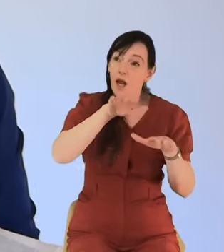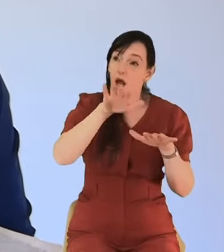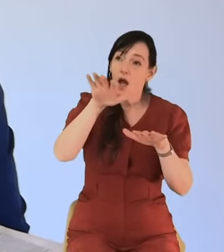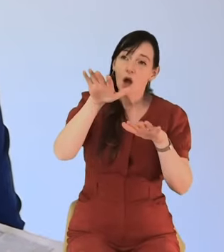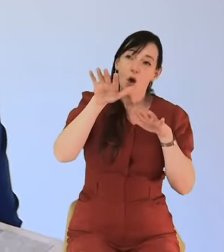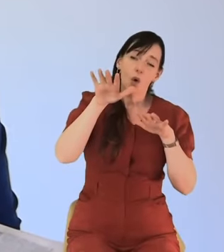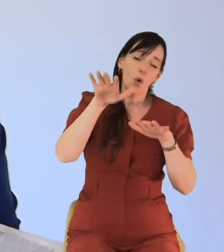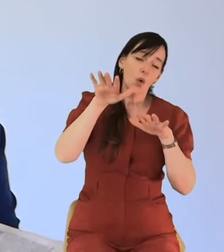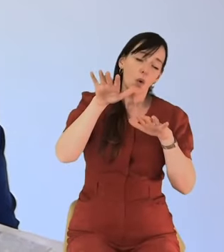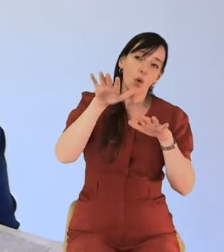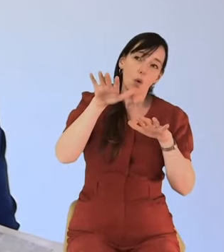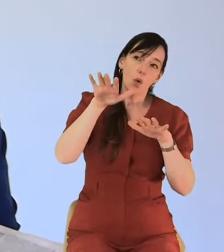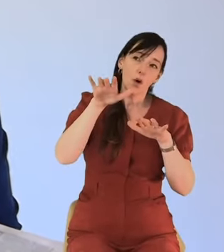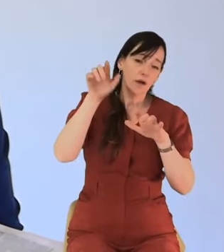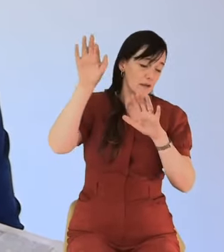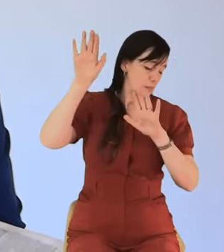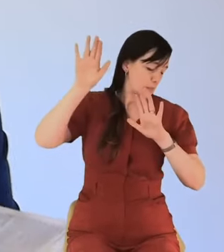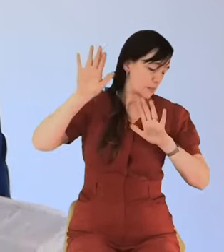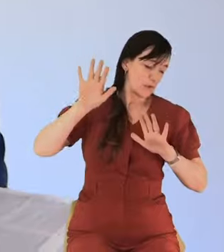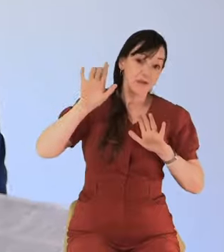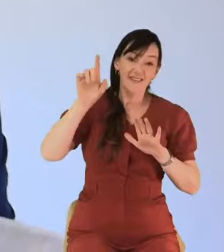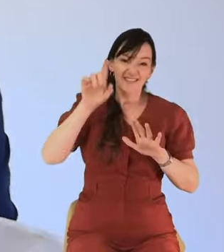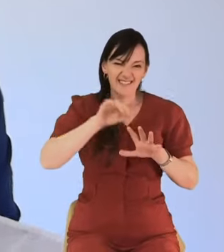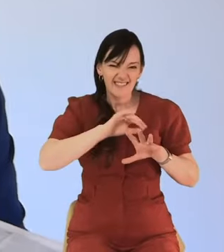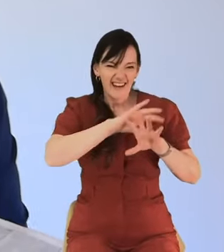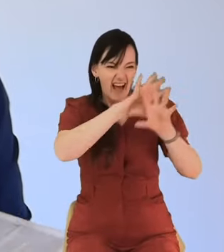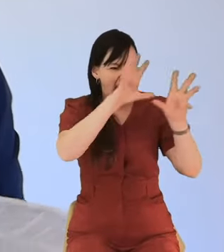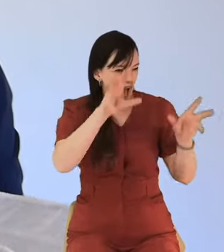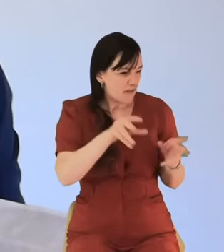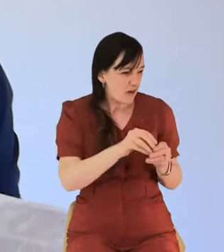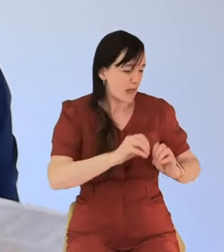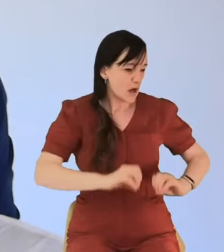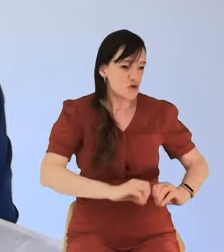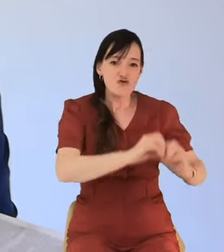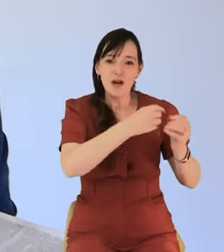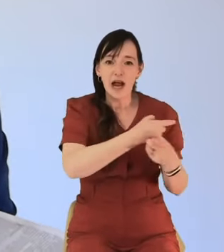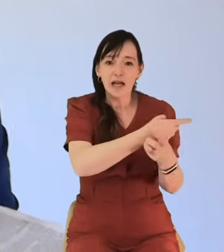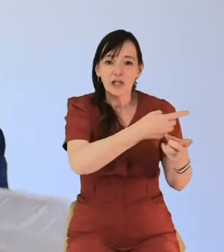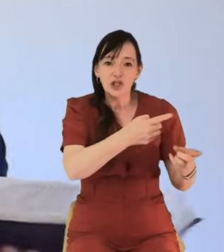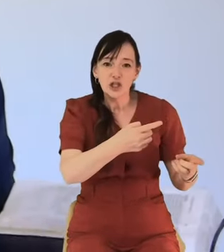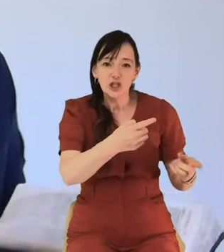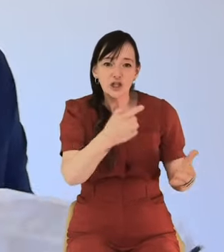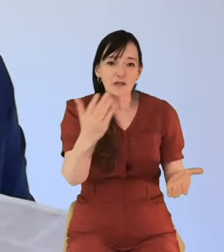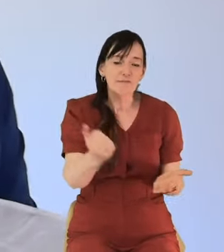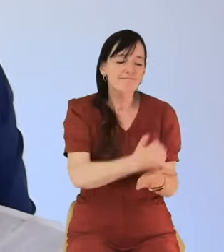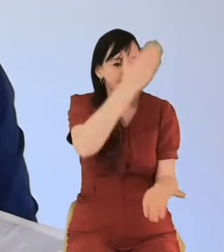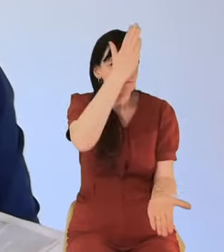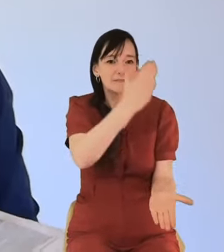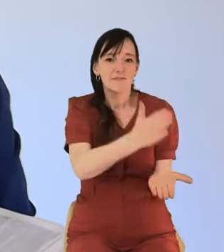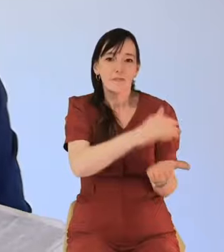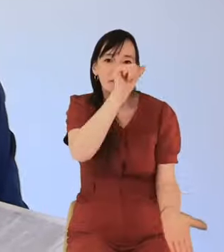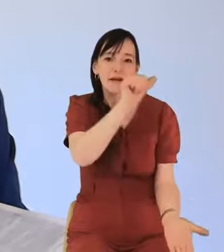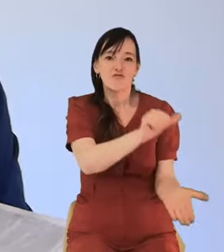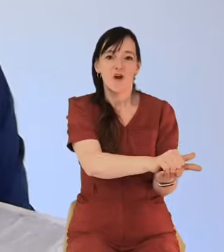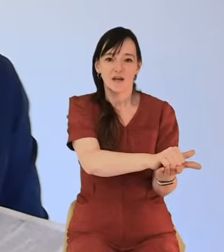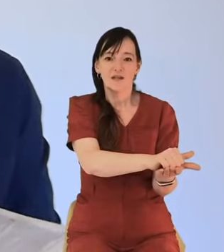marvel at his brilliance. He will restore creation. He'll restore it to what it was meant to